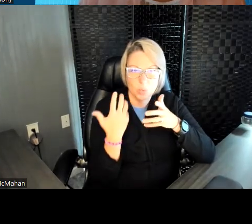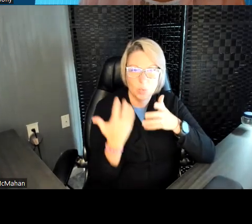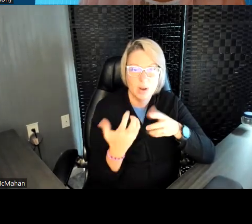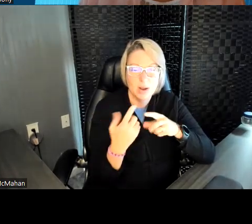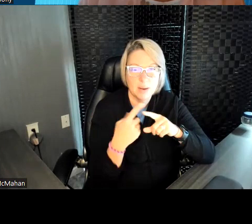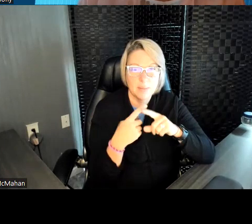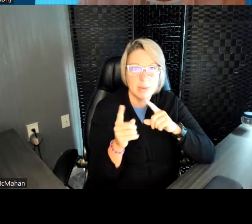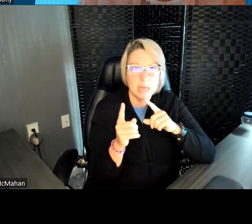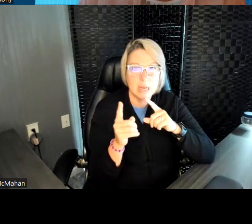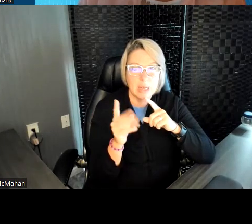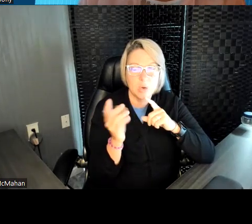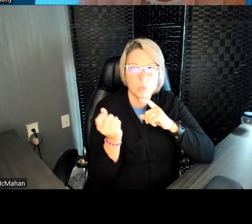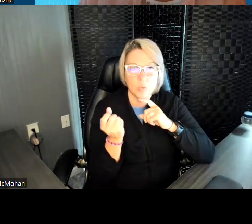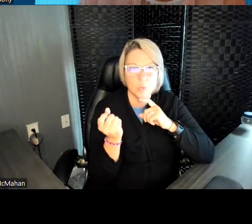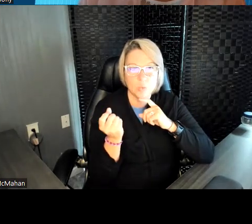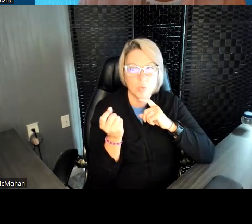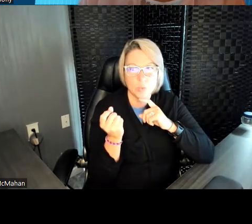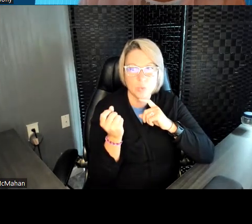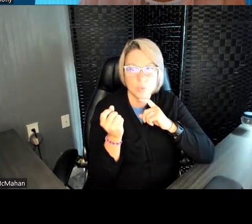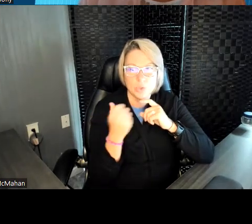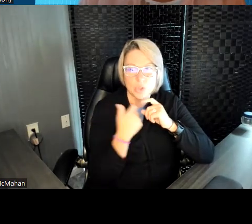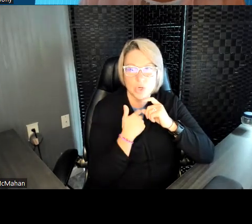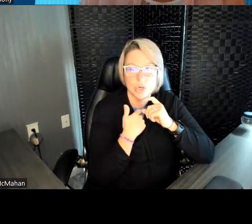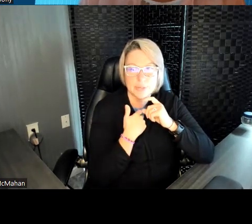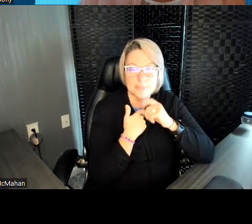on. Sorry, you guys.